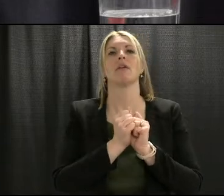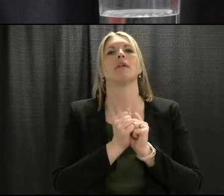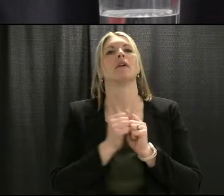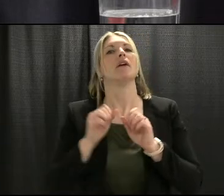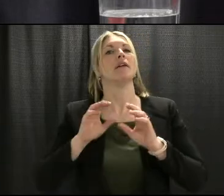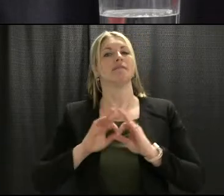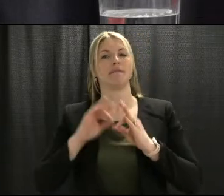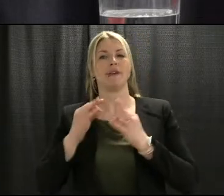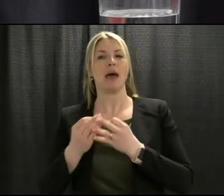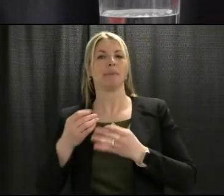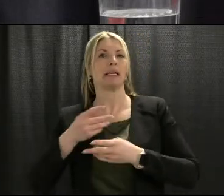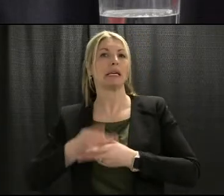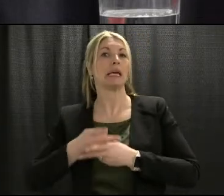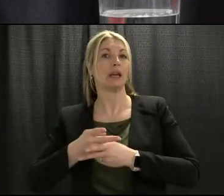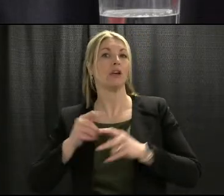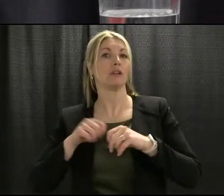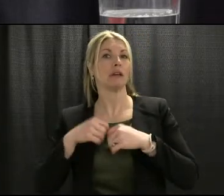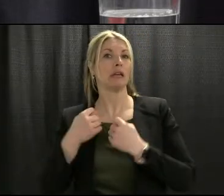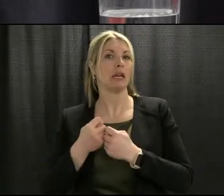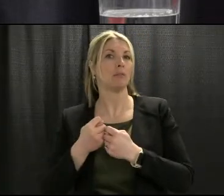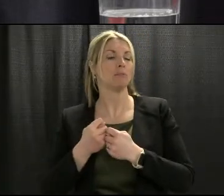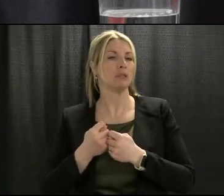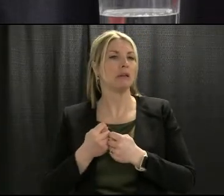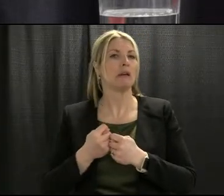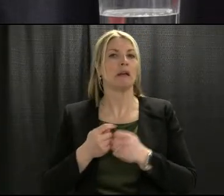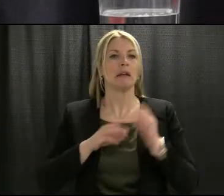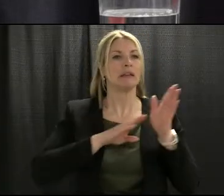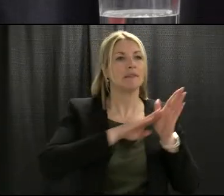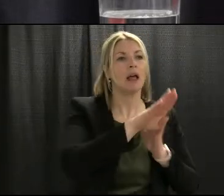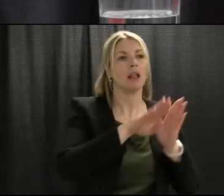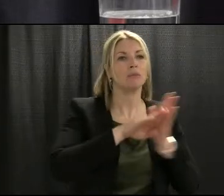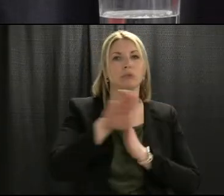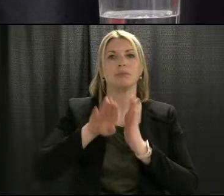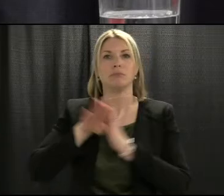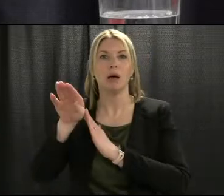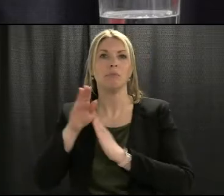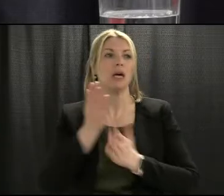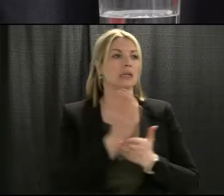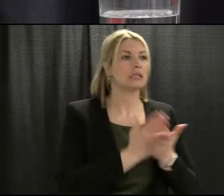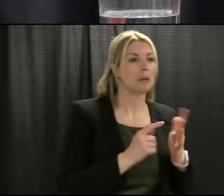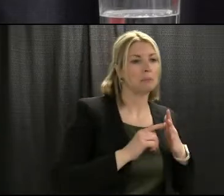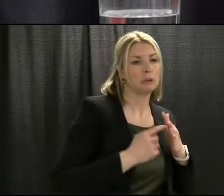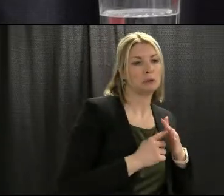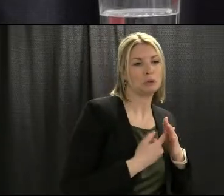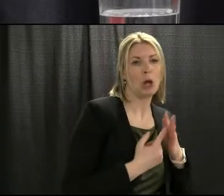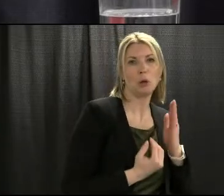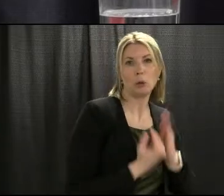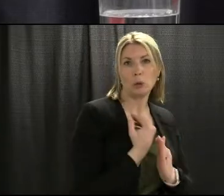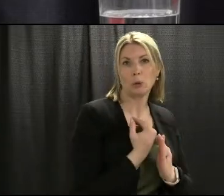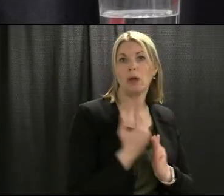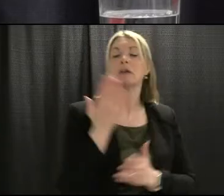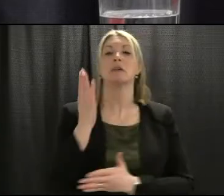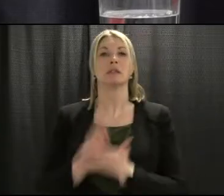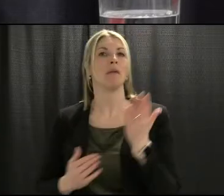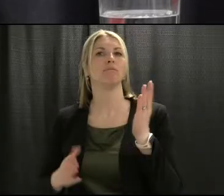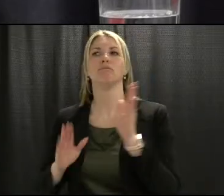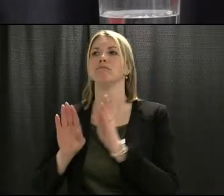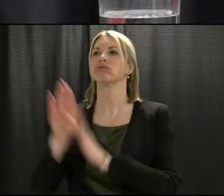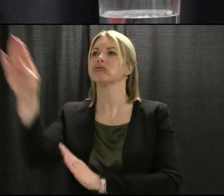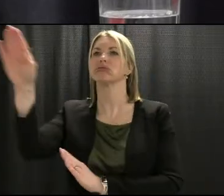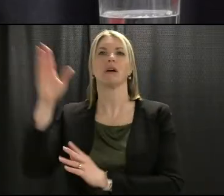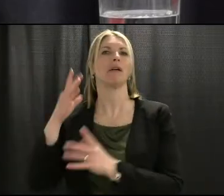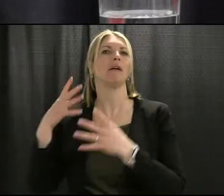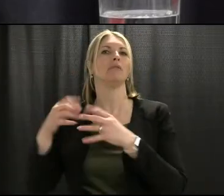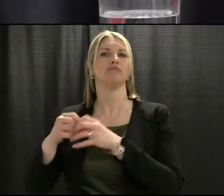are in different stages of development across the province, we do need to recognize that it will take time and some patience for all